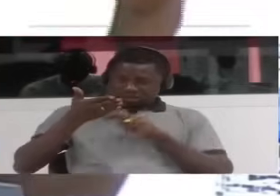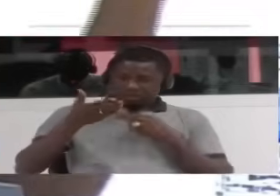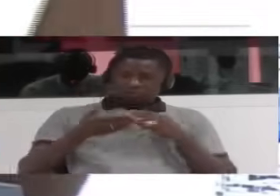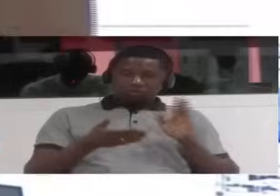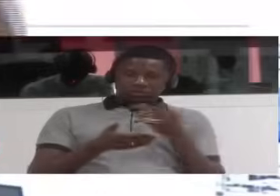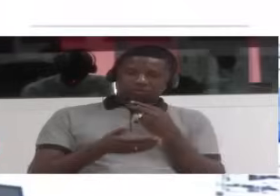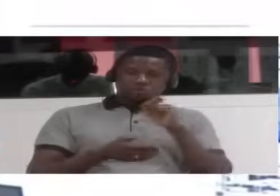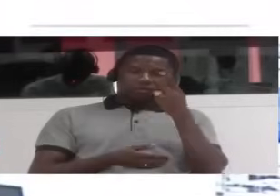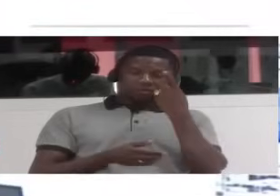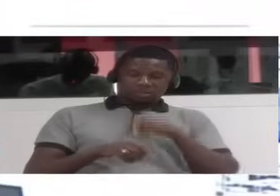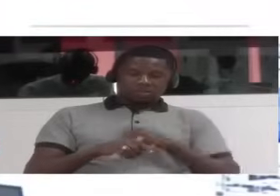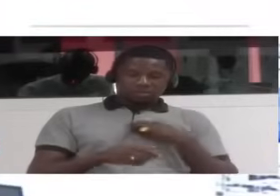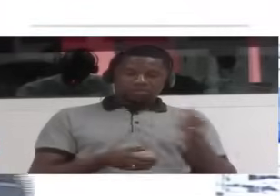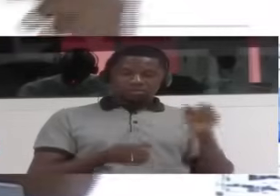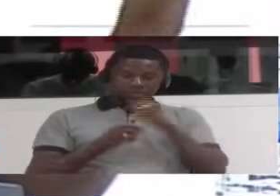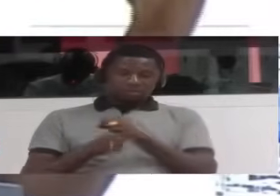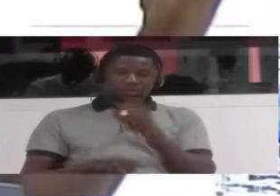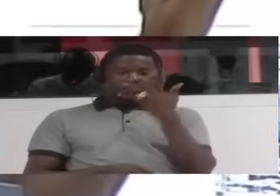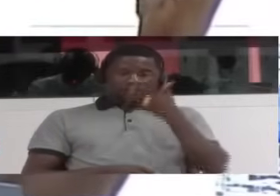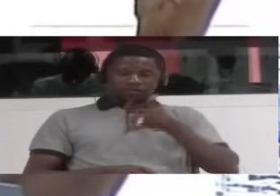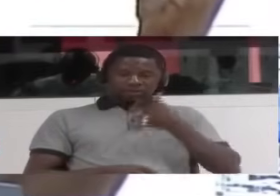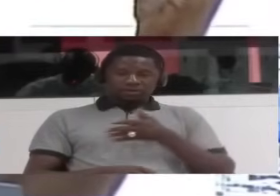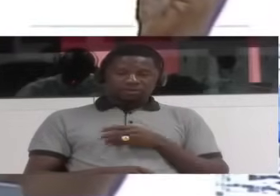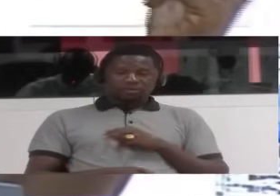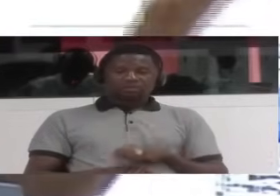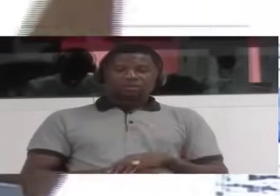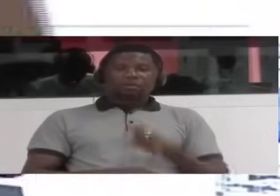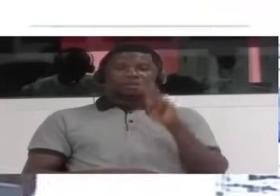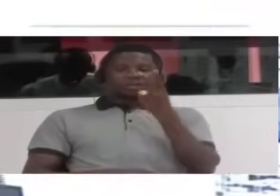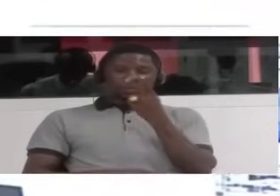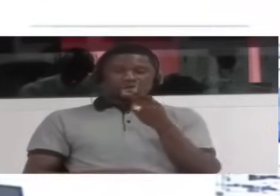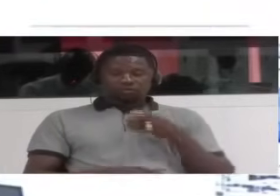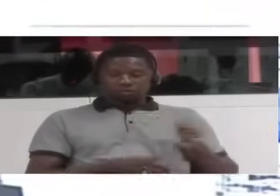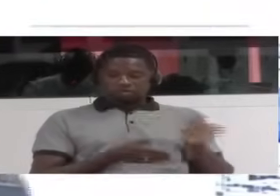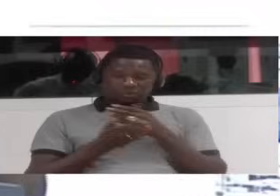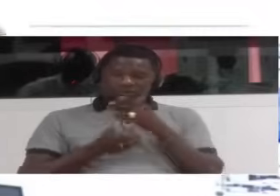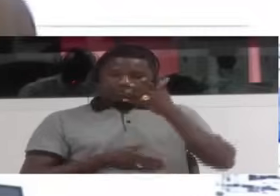first time and bring 15. Second, we bring 15.